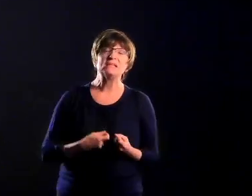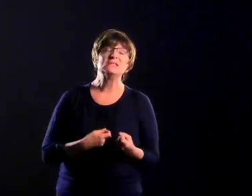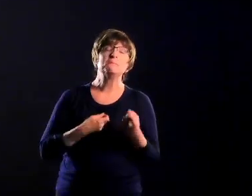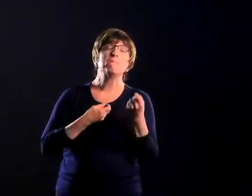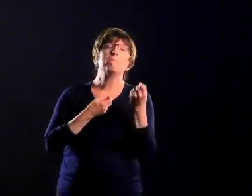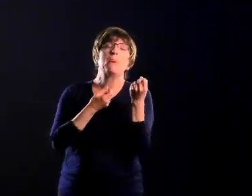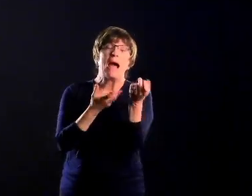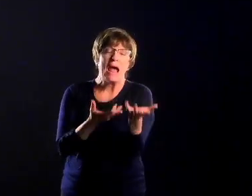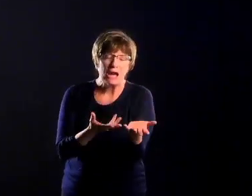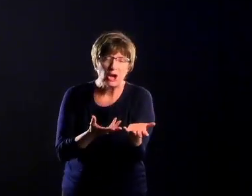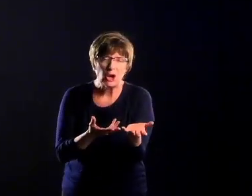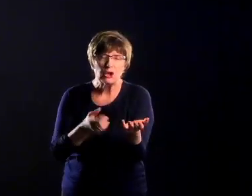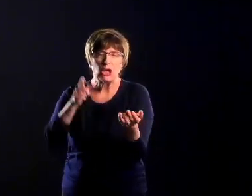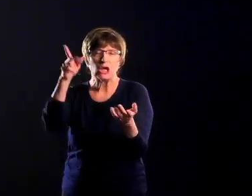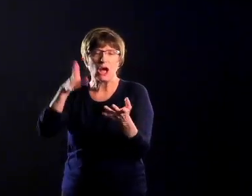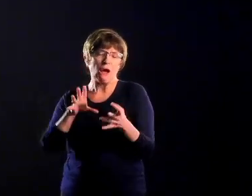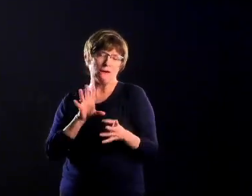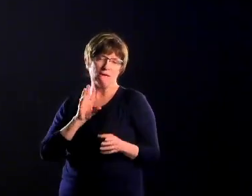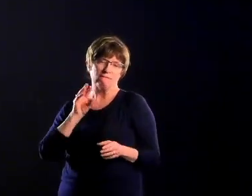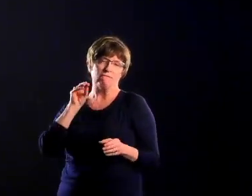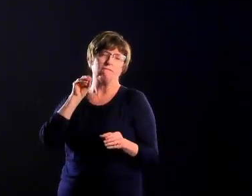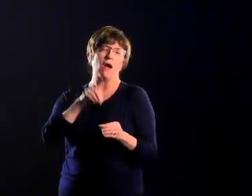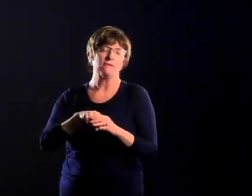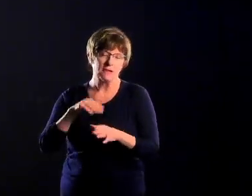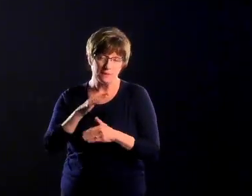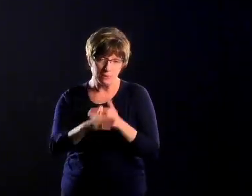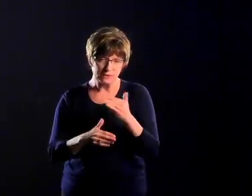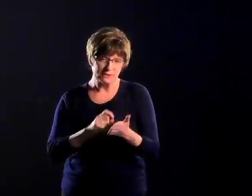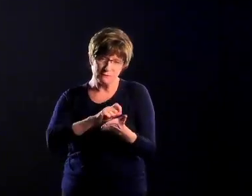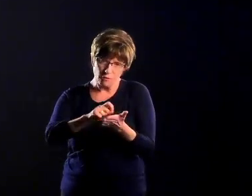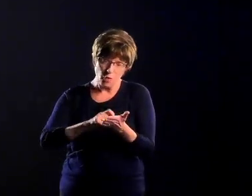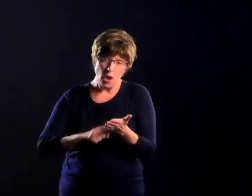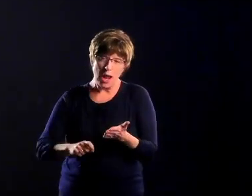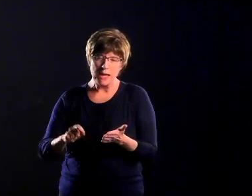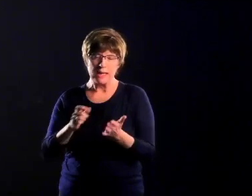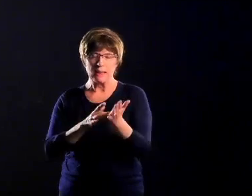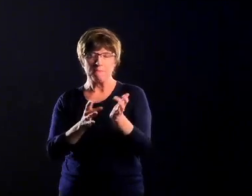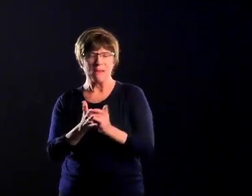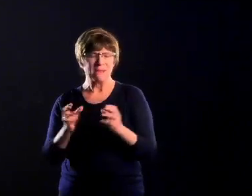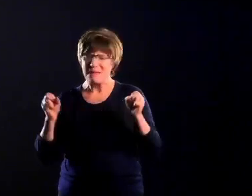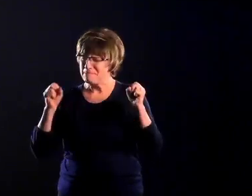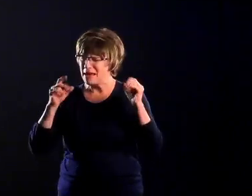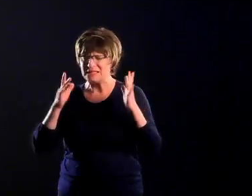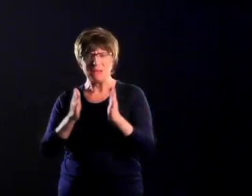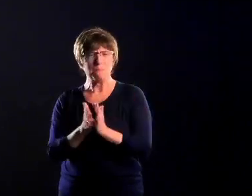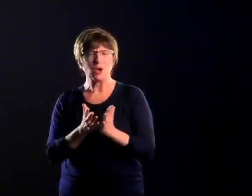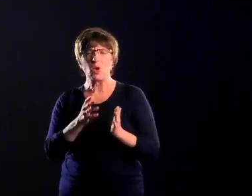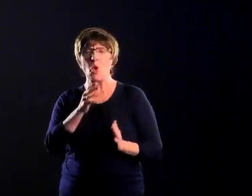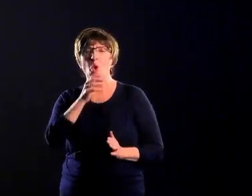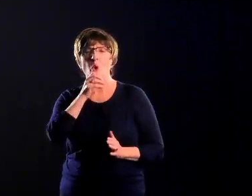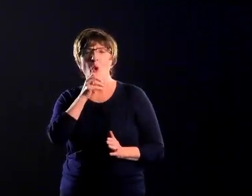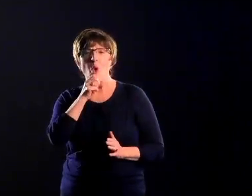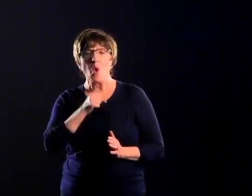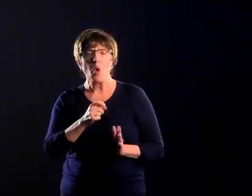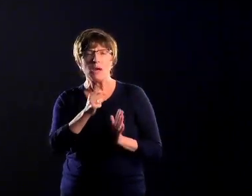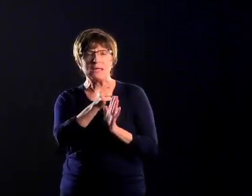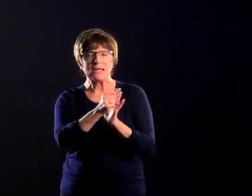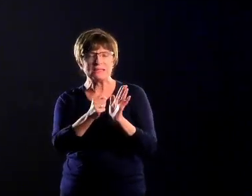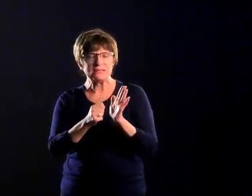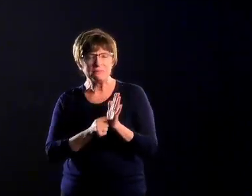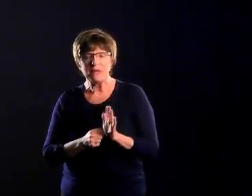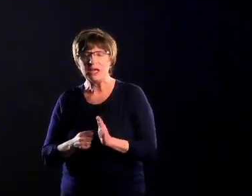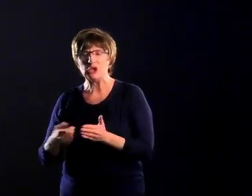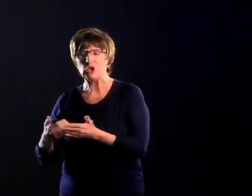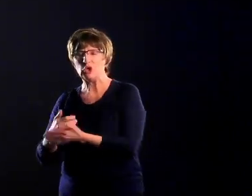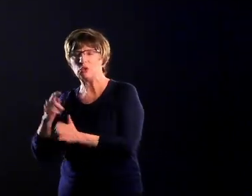God was involved in this process of this amazing book of an Old Testament and New Testament, 66 books that we